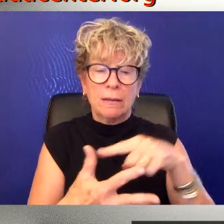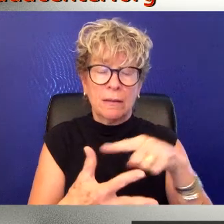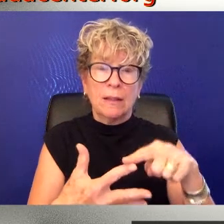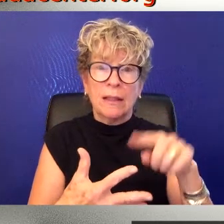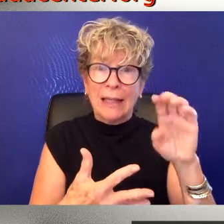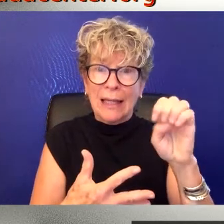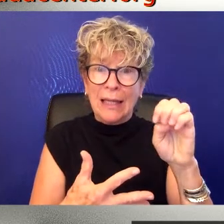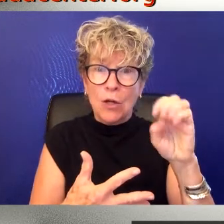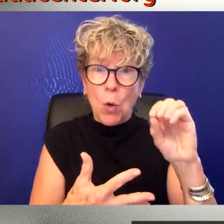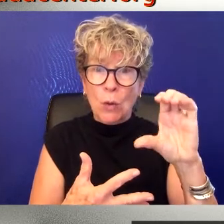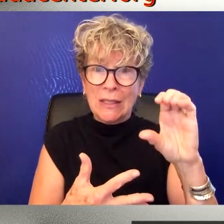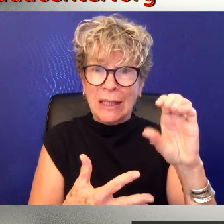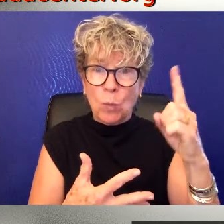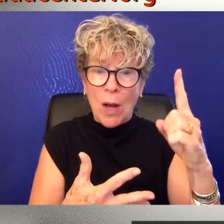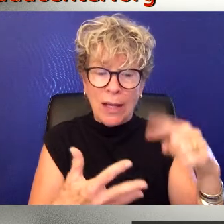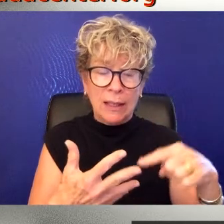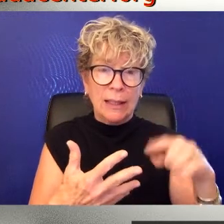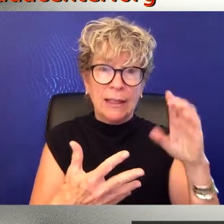eeoc.gov/laws/guidance